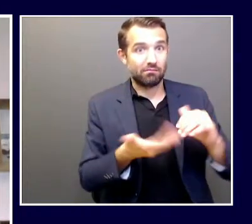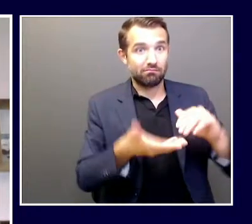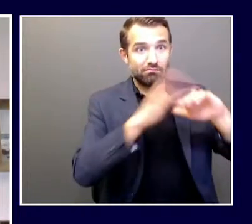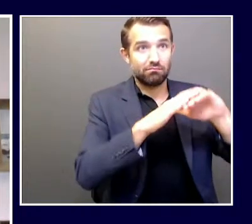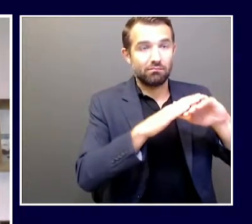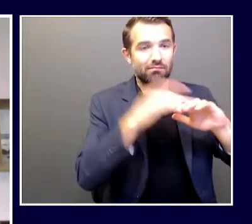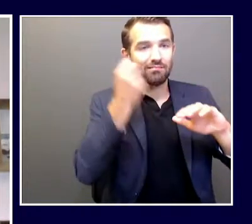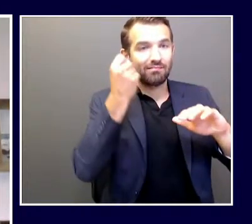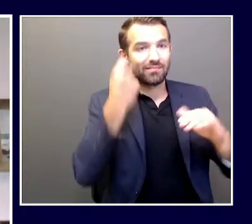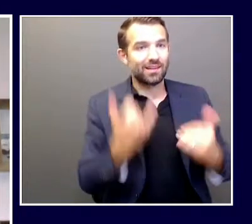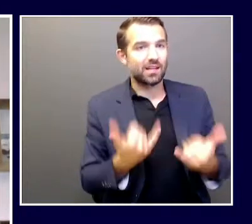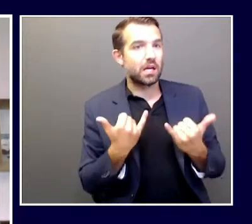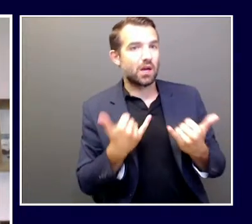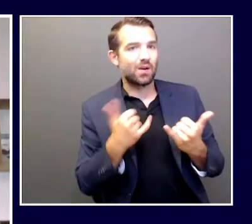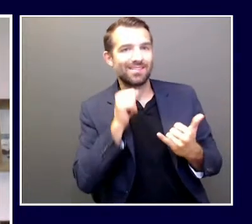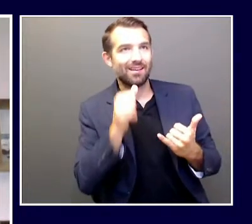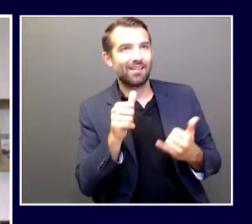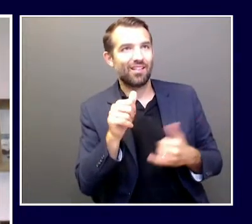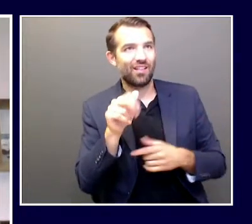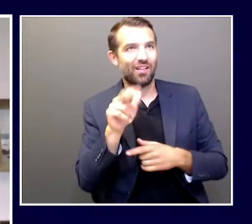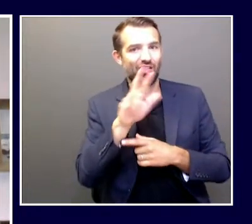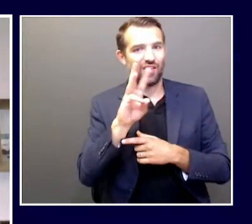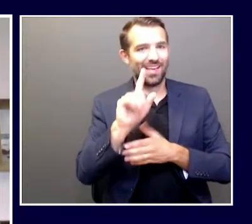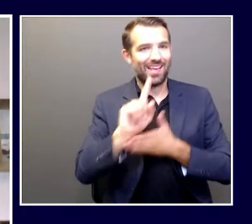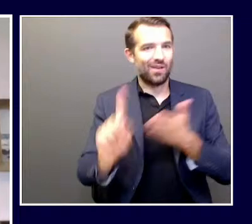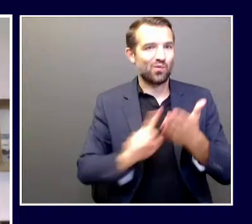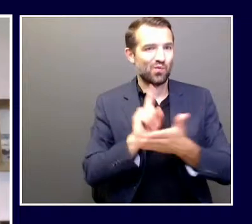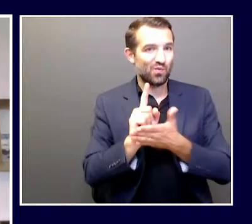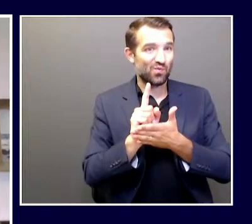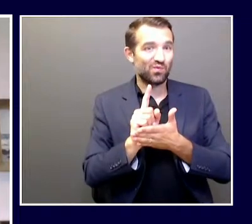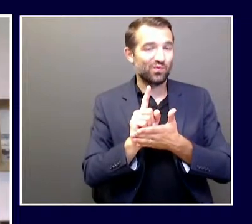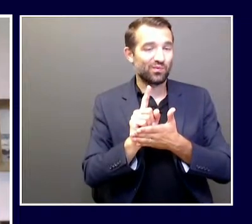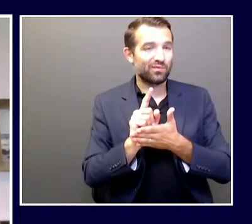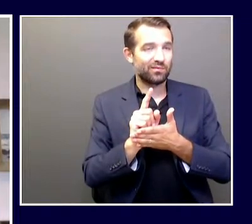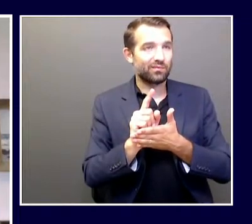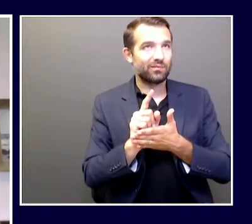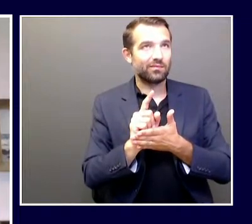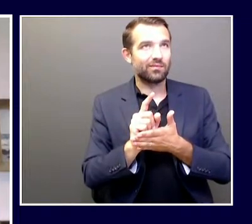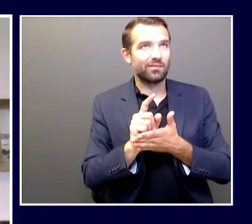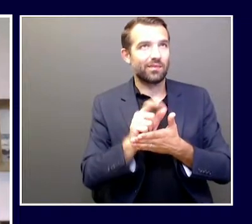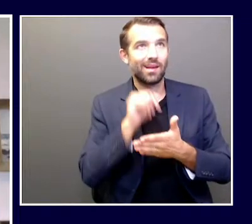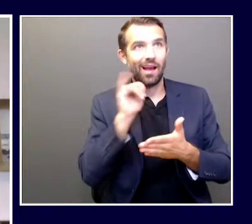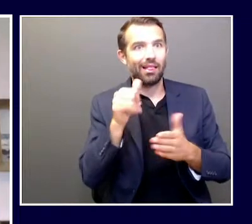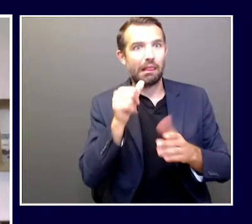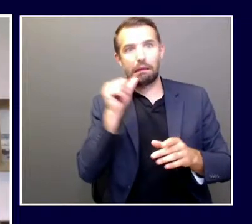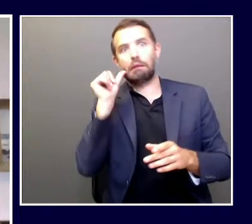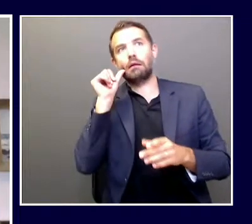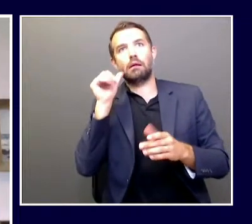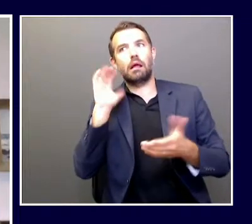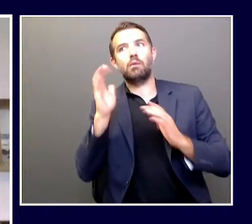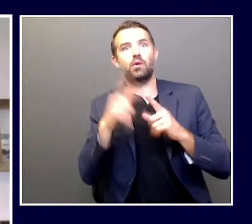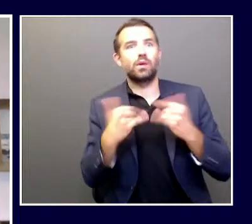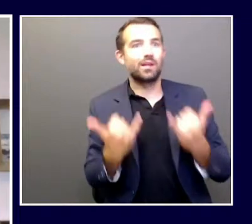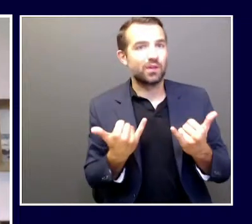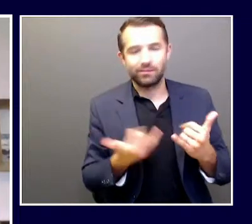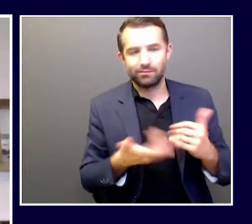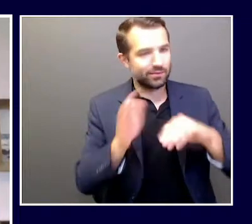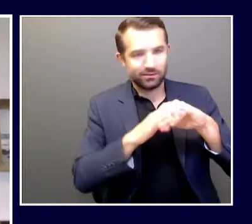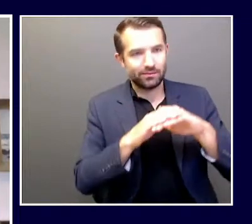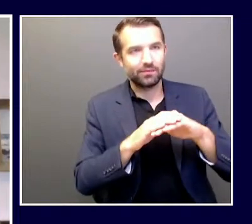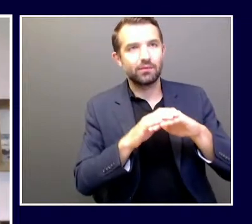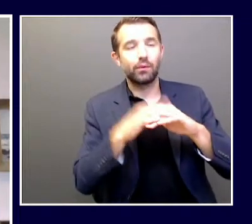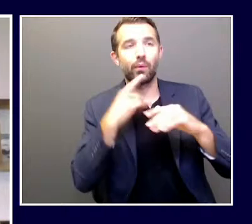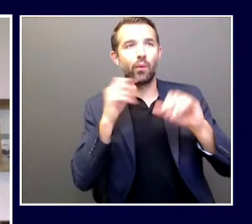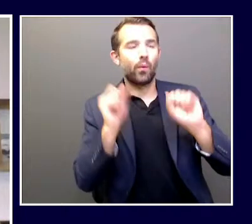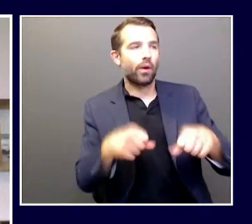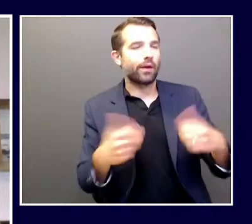the next couple of days, what's reported out may not necessarily be from the 24-hour period before, but maybe 26,